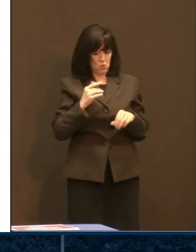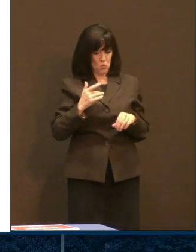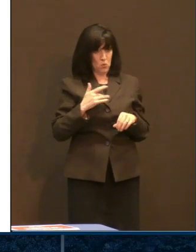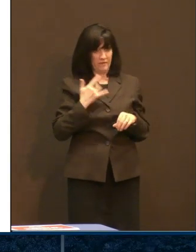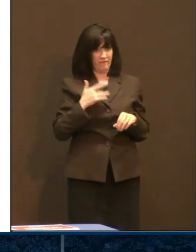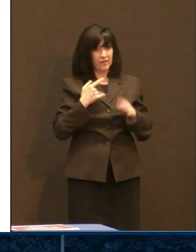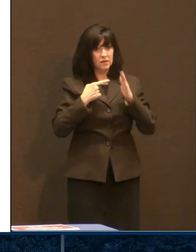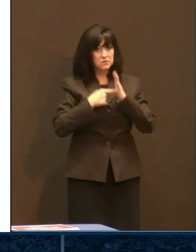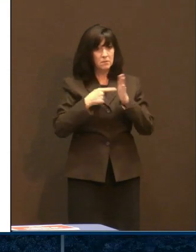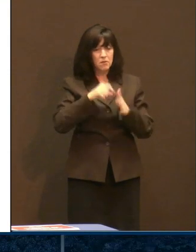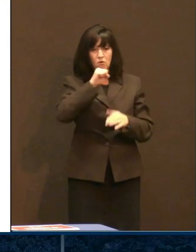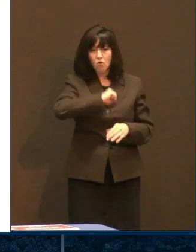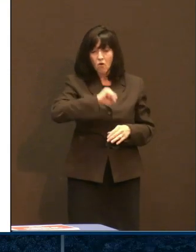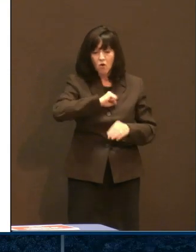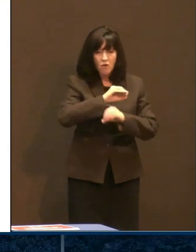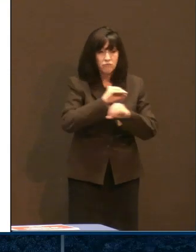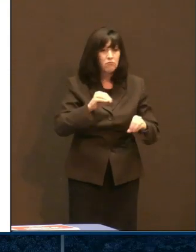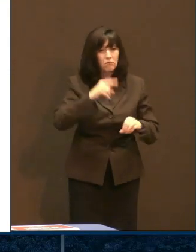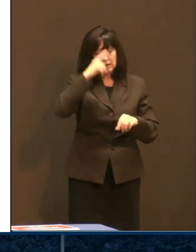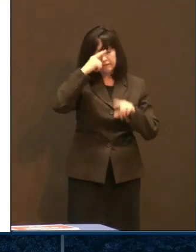yet from the downstate